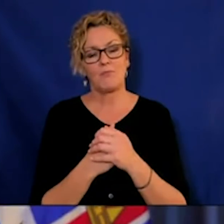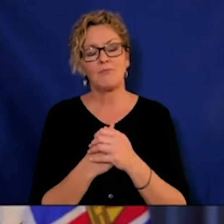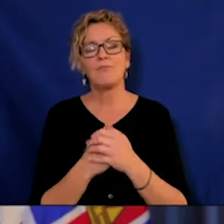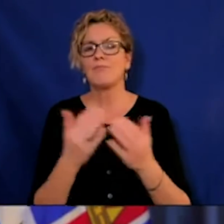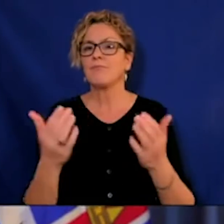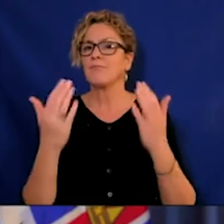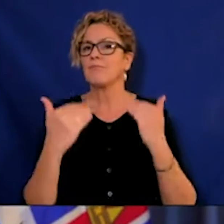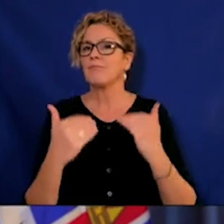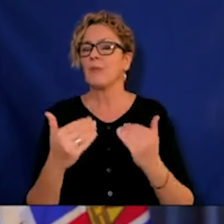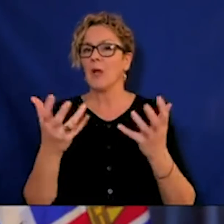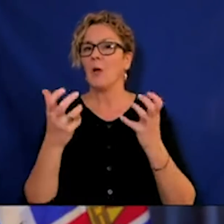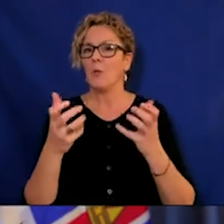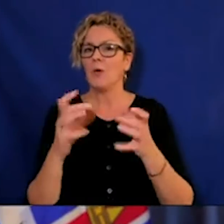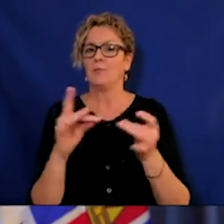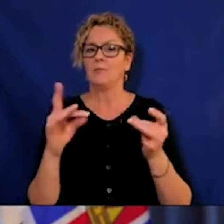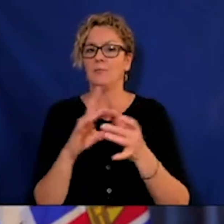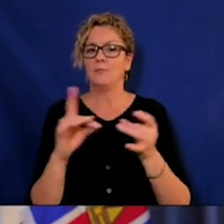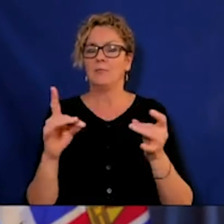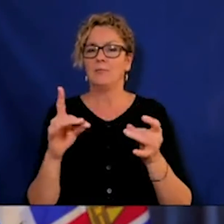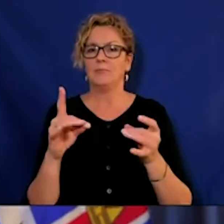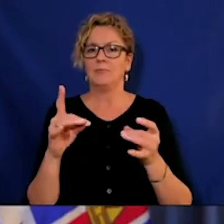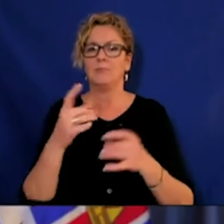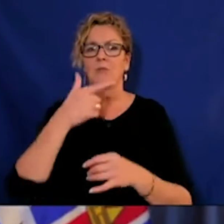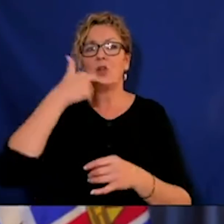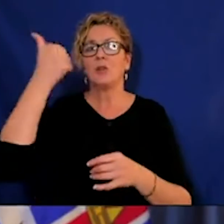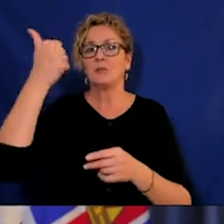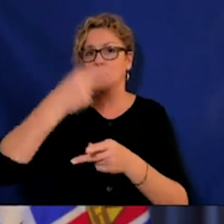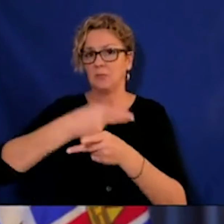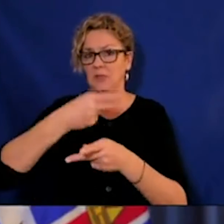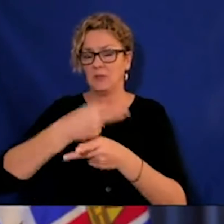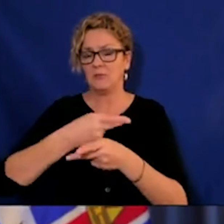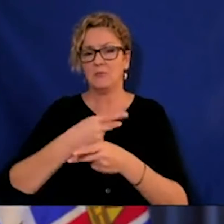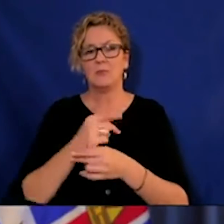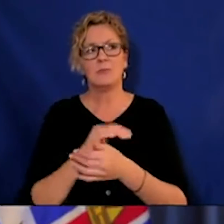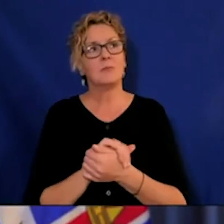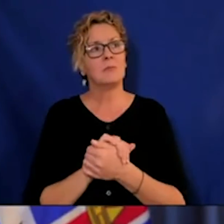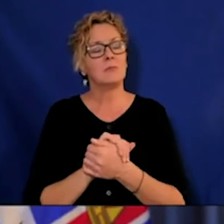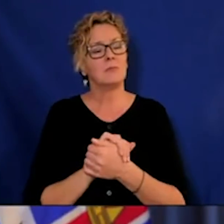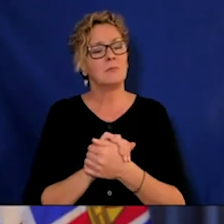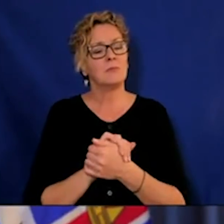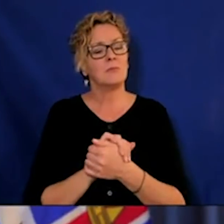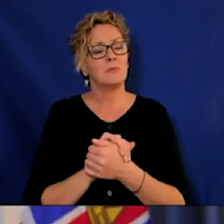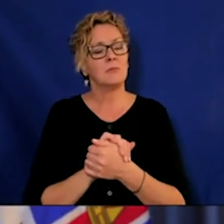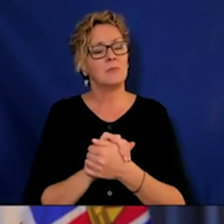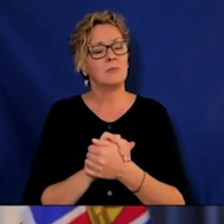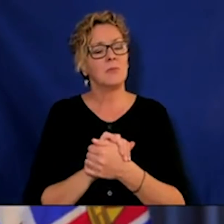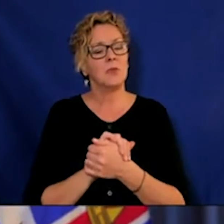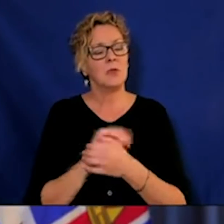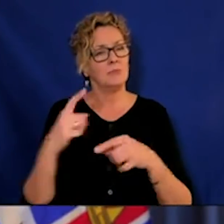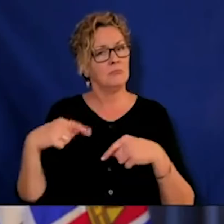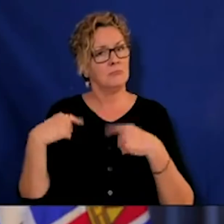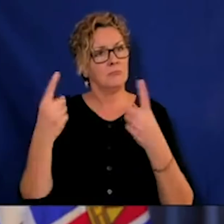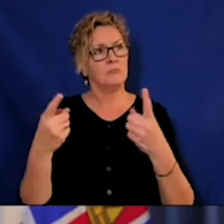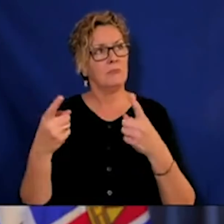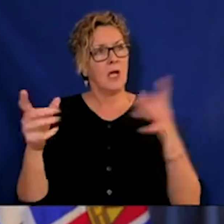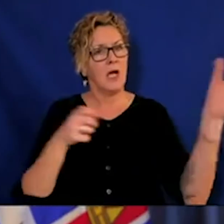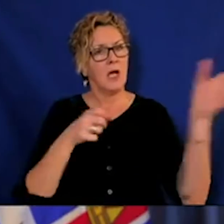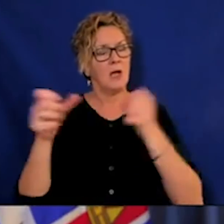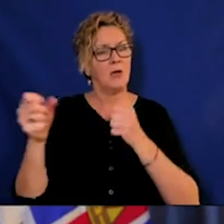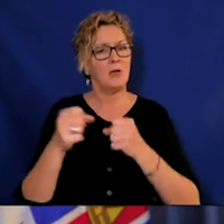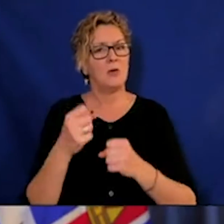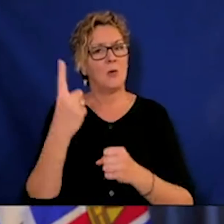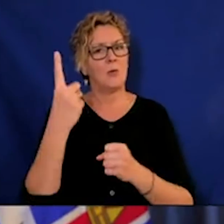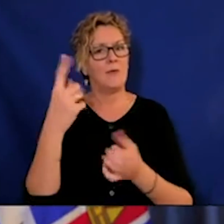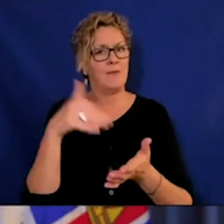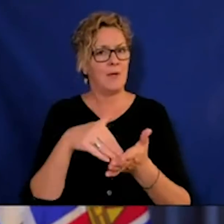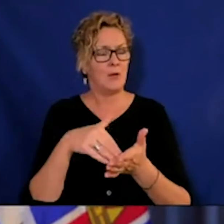about seniors care, that under our plan to increase resources in seniors care, 1,000 people have been hired. But